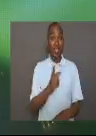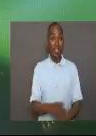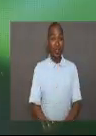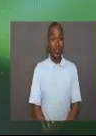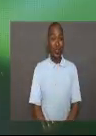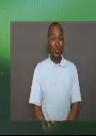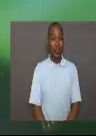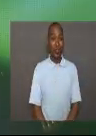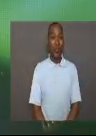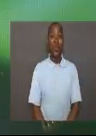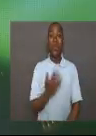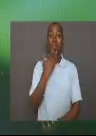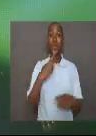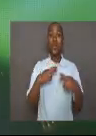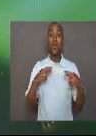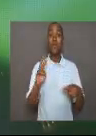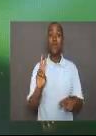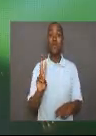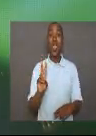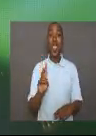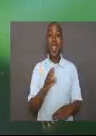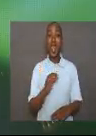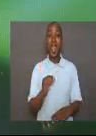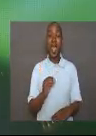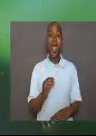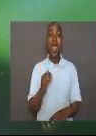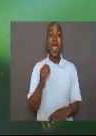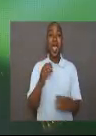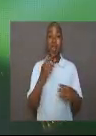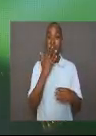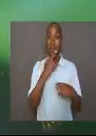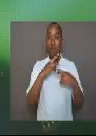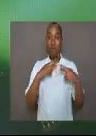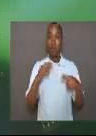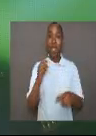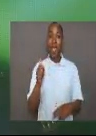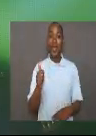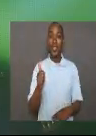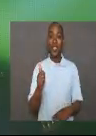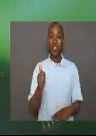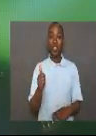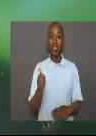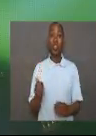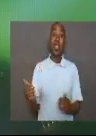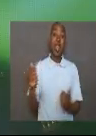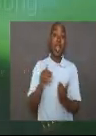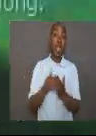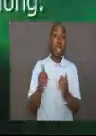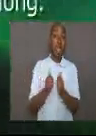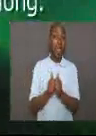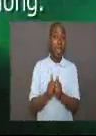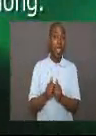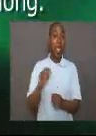Veins and arteries, along with capillaries, are the main human blood